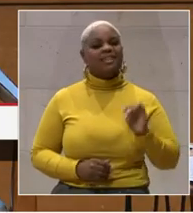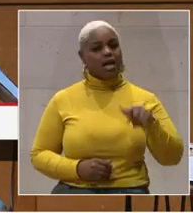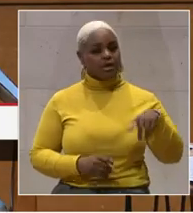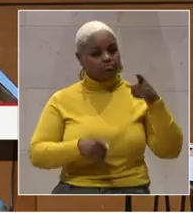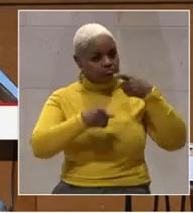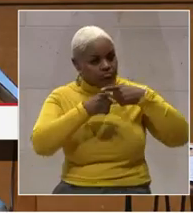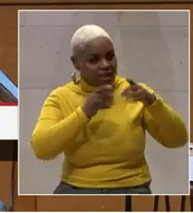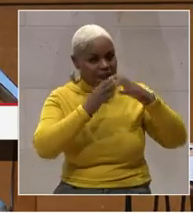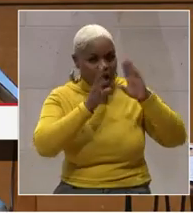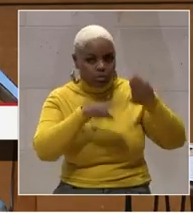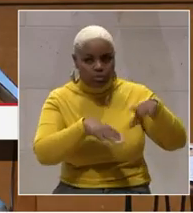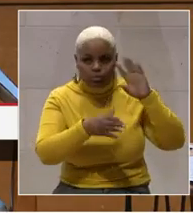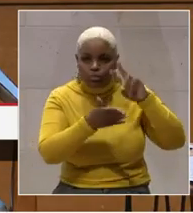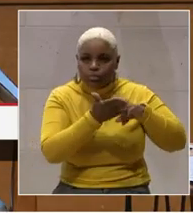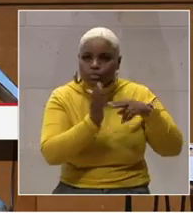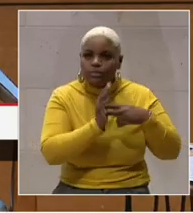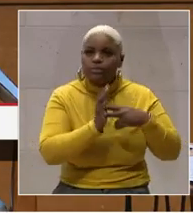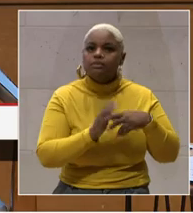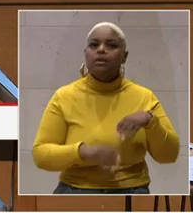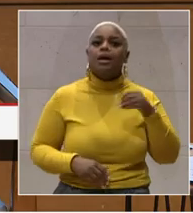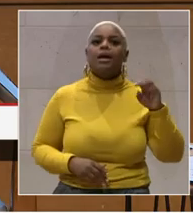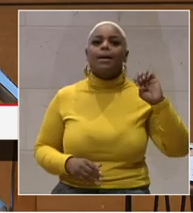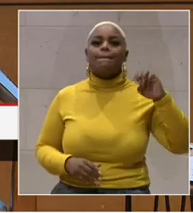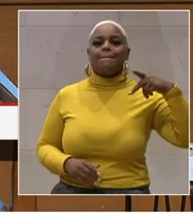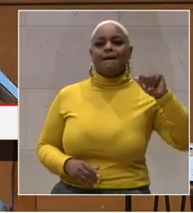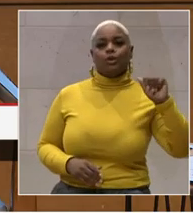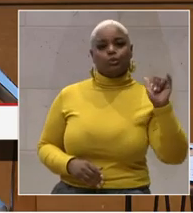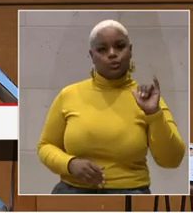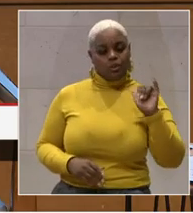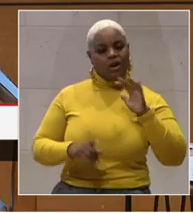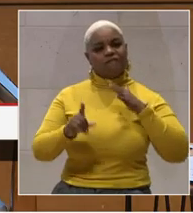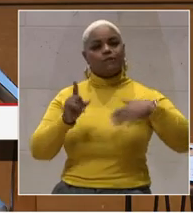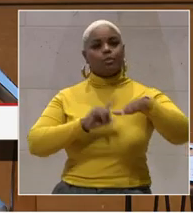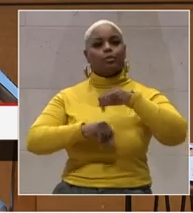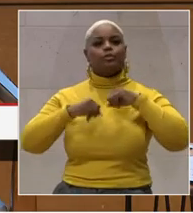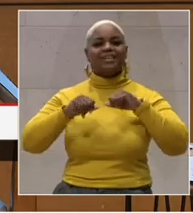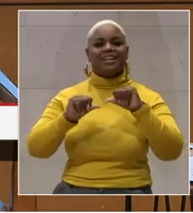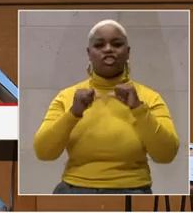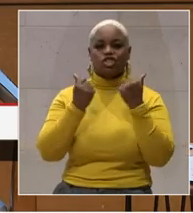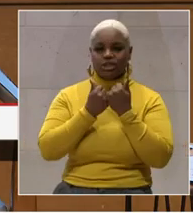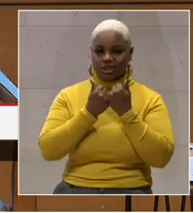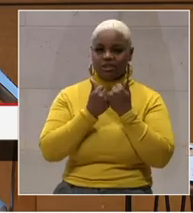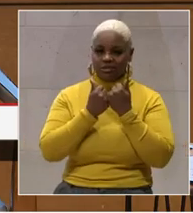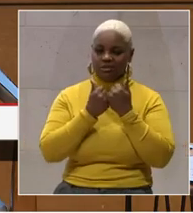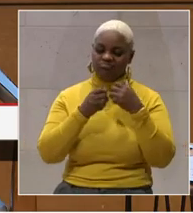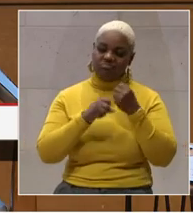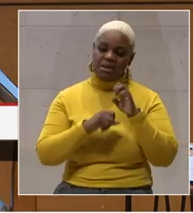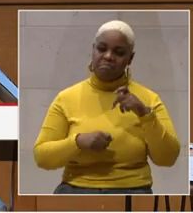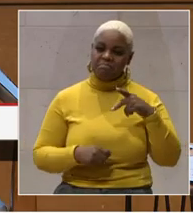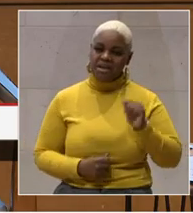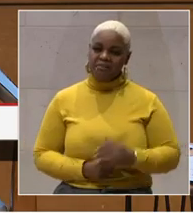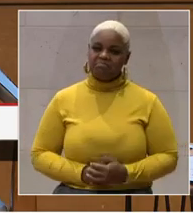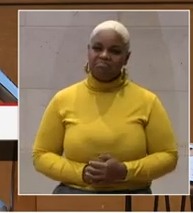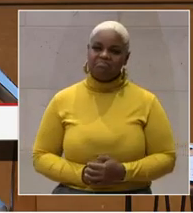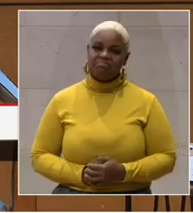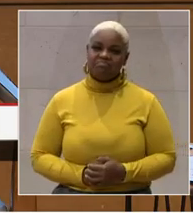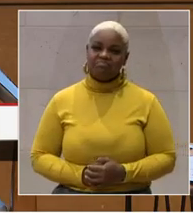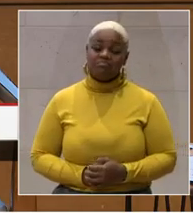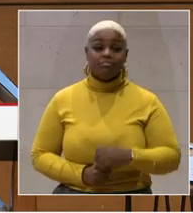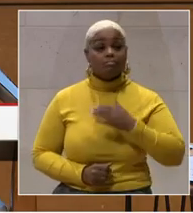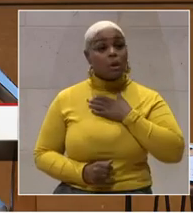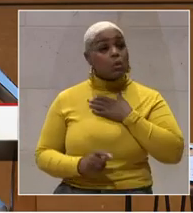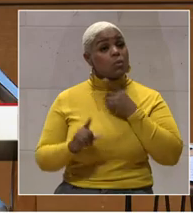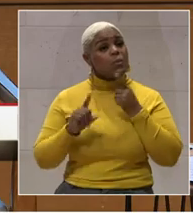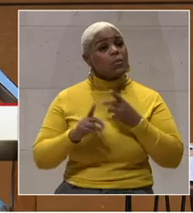with EPA. Now, you know, one of the things that I did when I took this seat made it a goal to make every